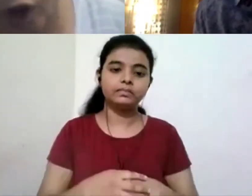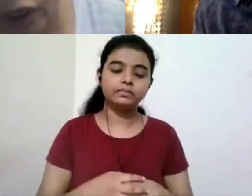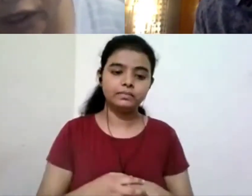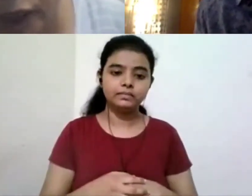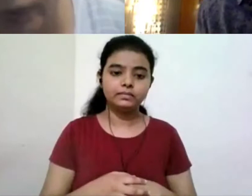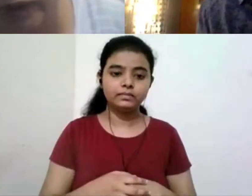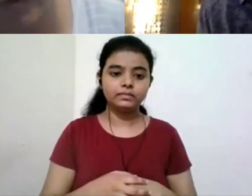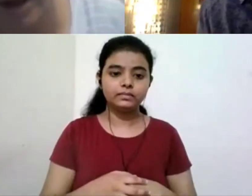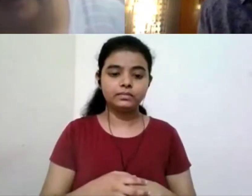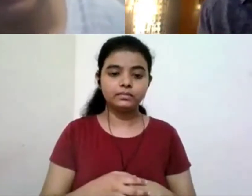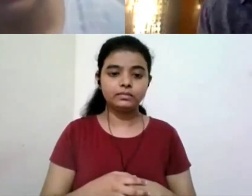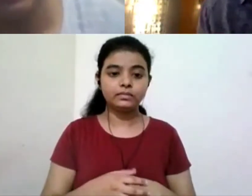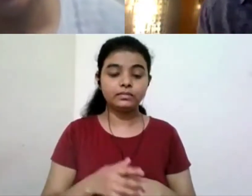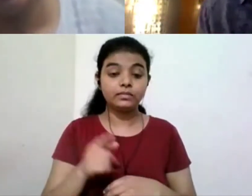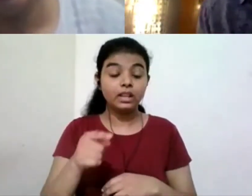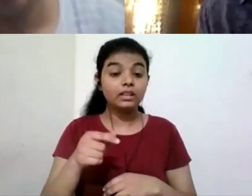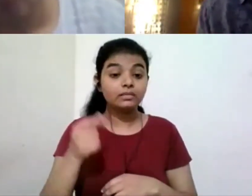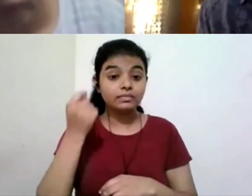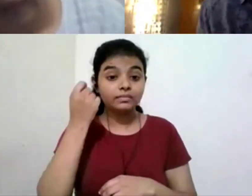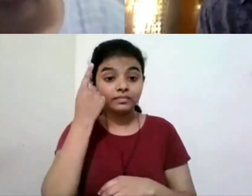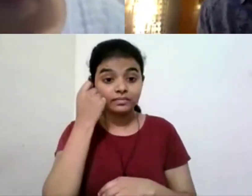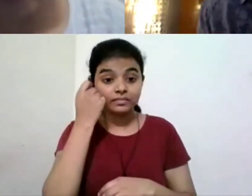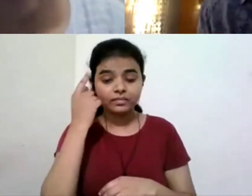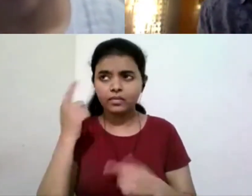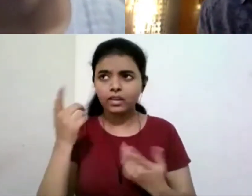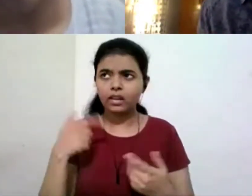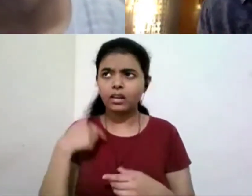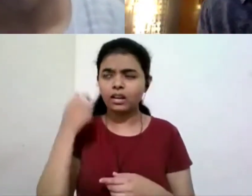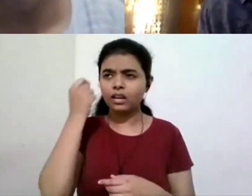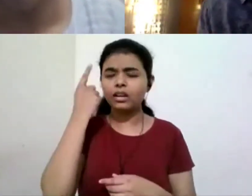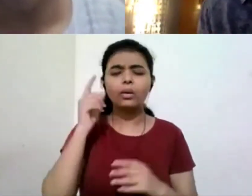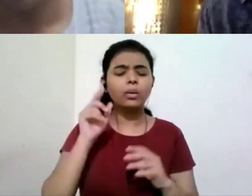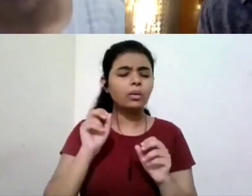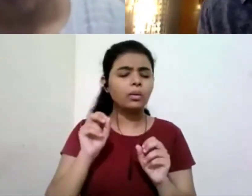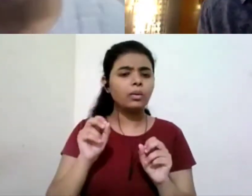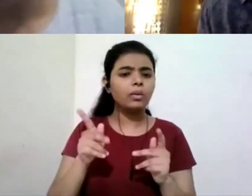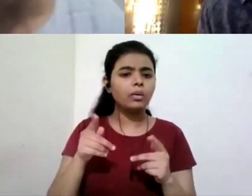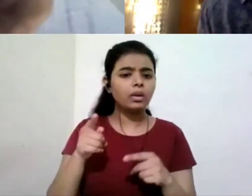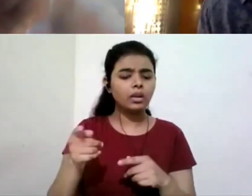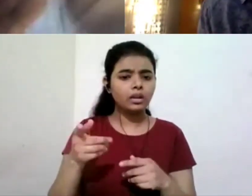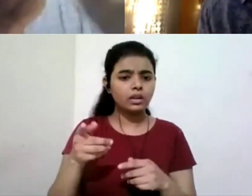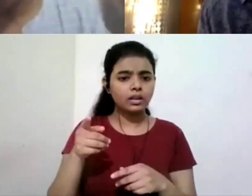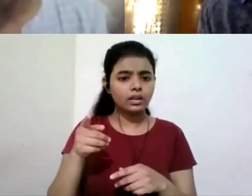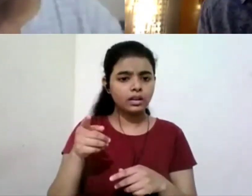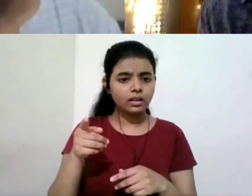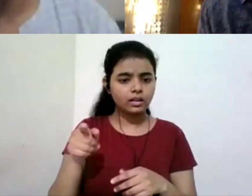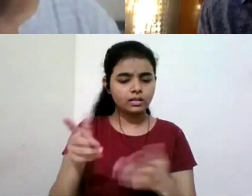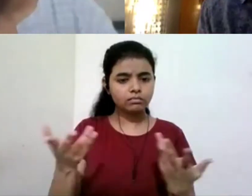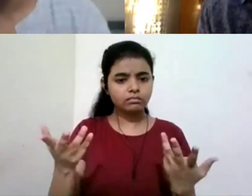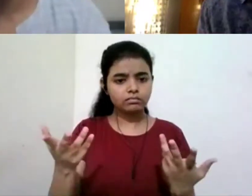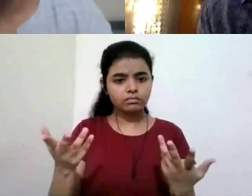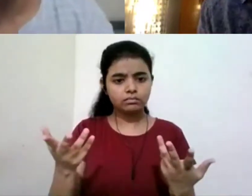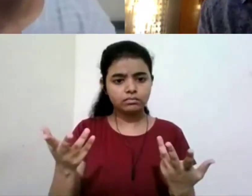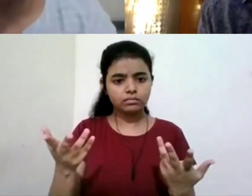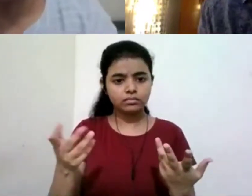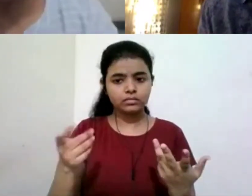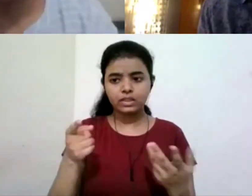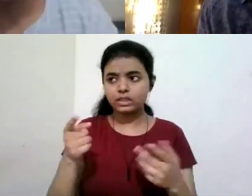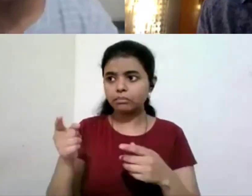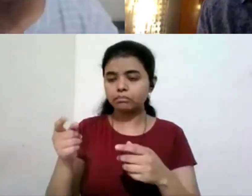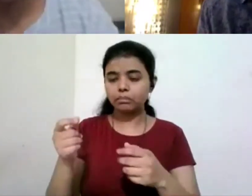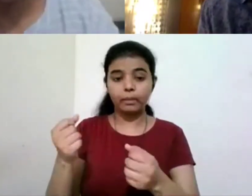and a consequent of understanding that, okay, you know, because you are not the